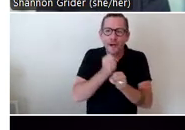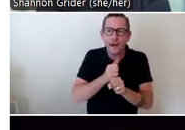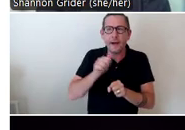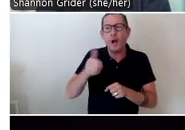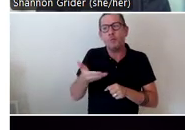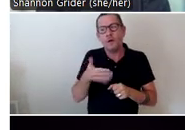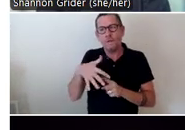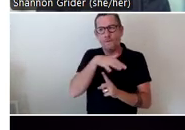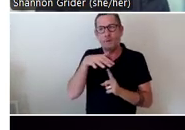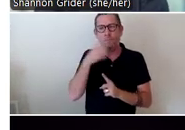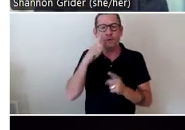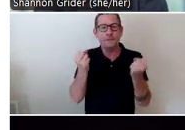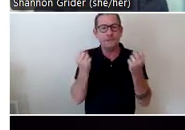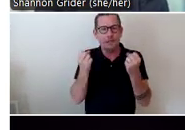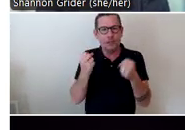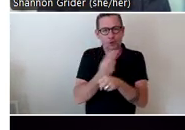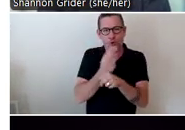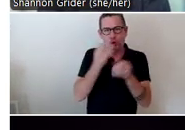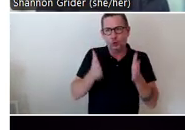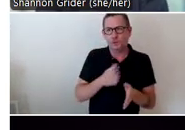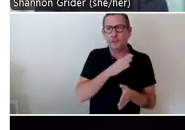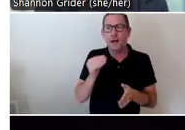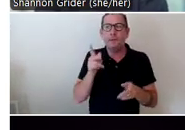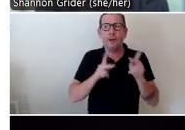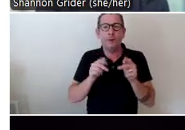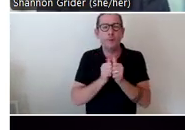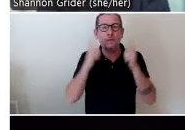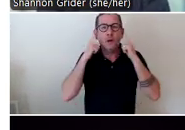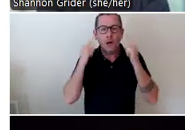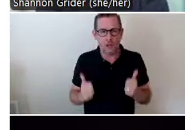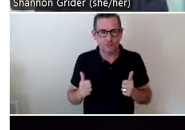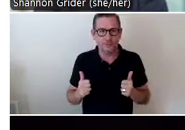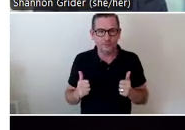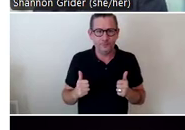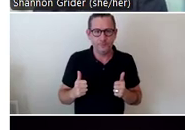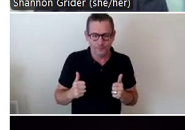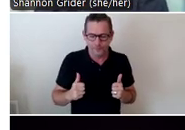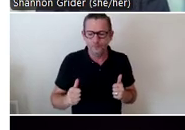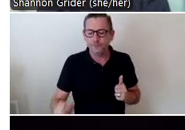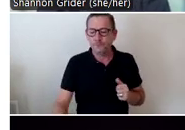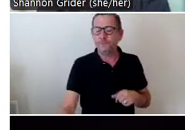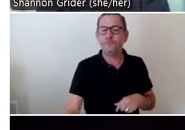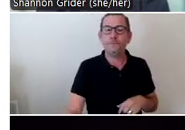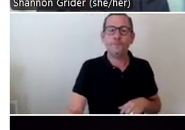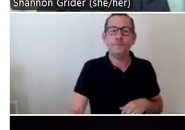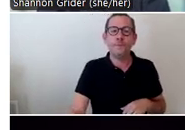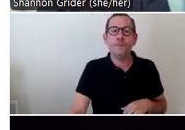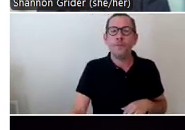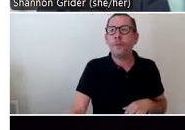workshop. I'm going to explain how you can create a welcoming environment for sign language users and individuals with hearing